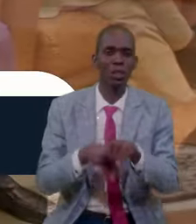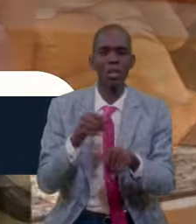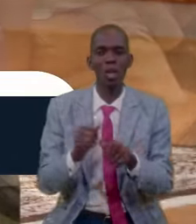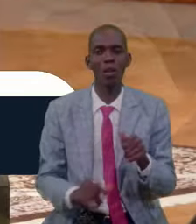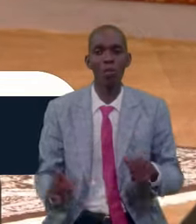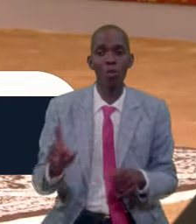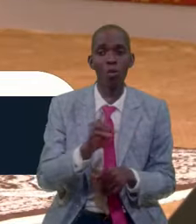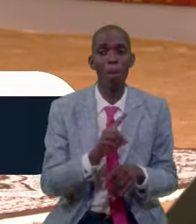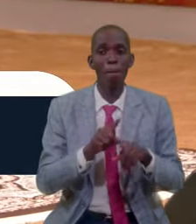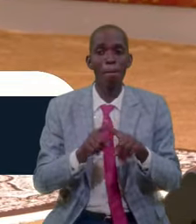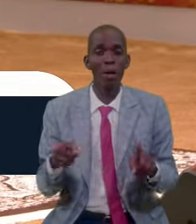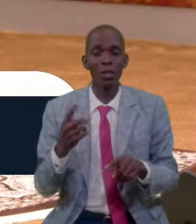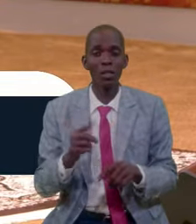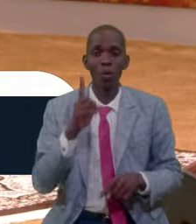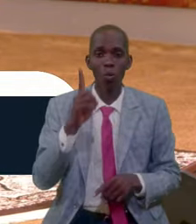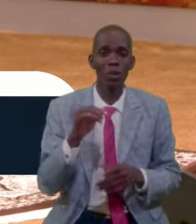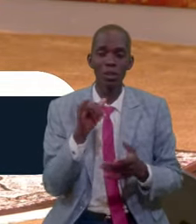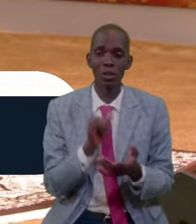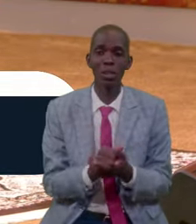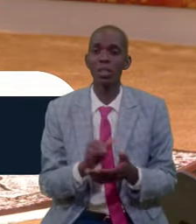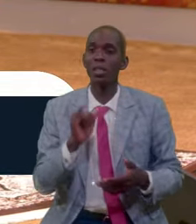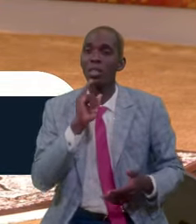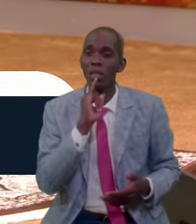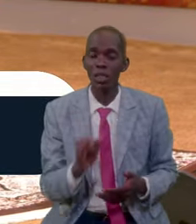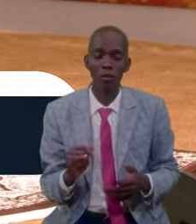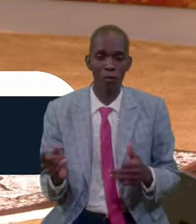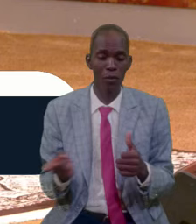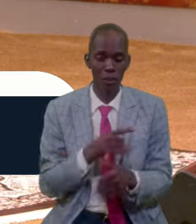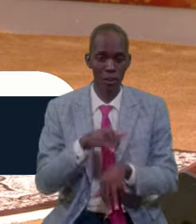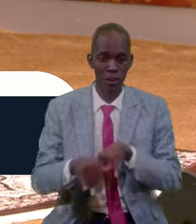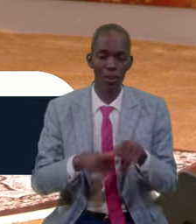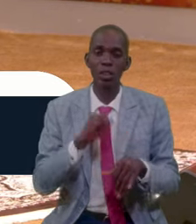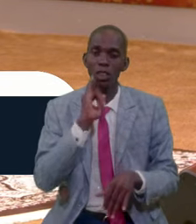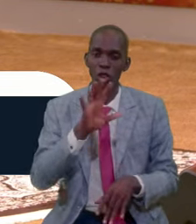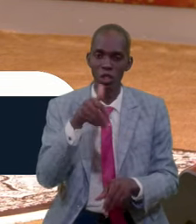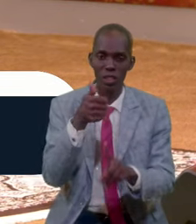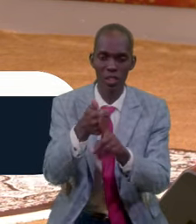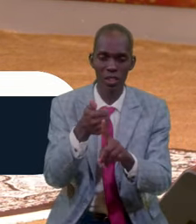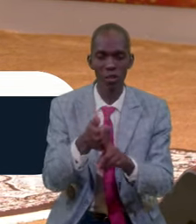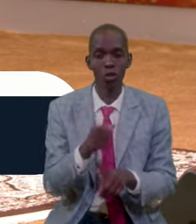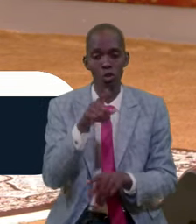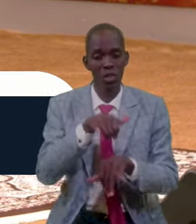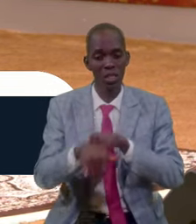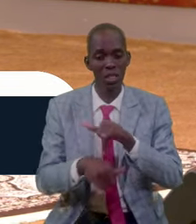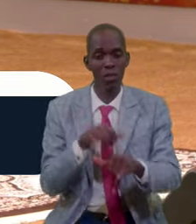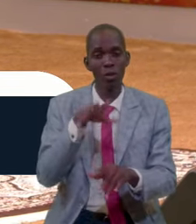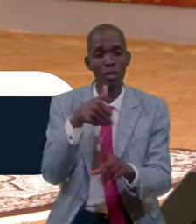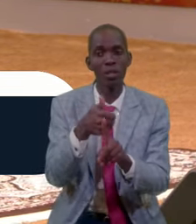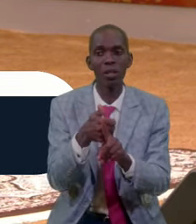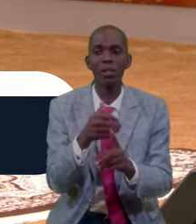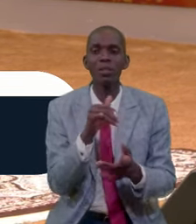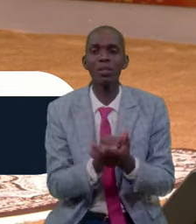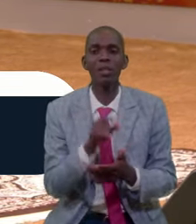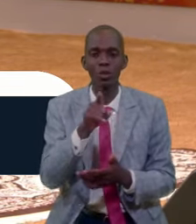the one that is more serious is yourself. You deceive yourself that you are going